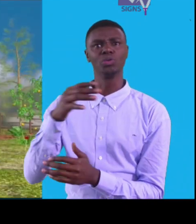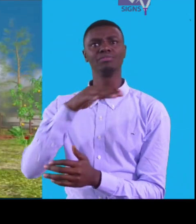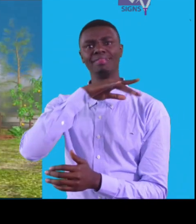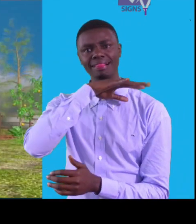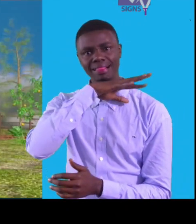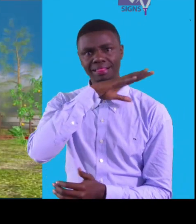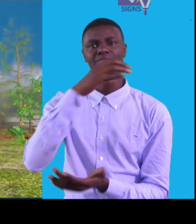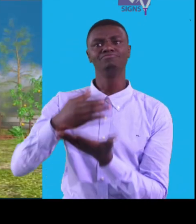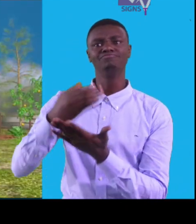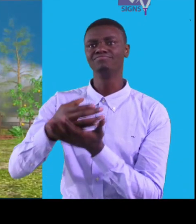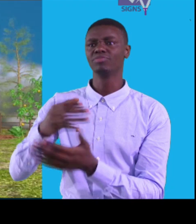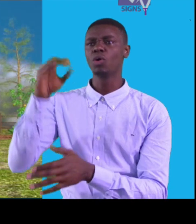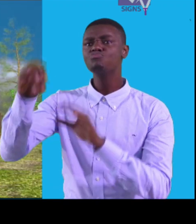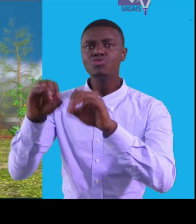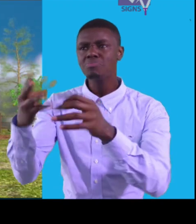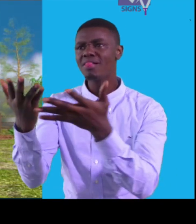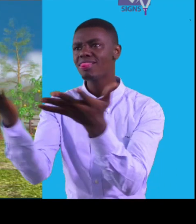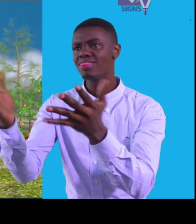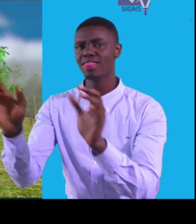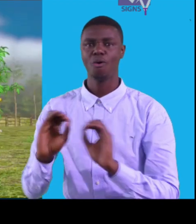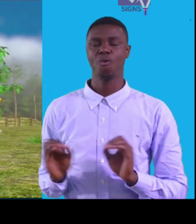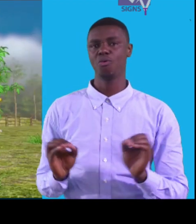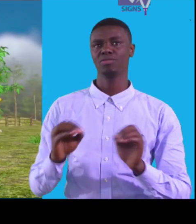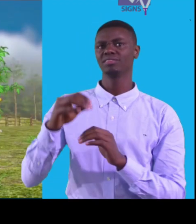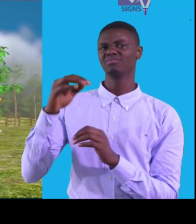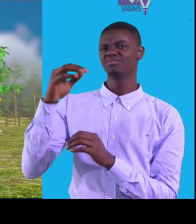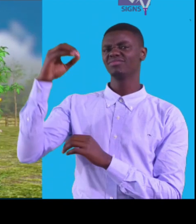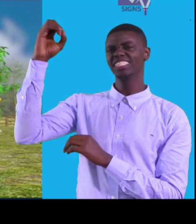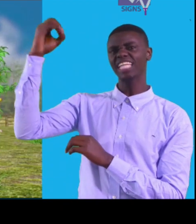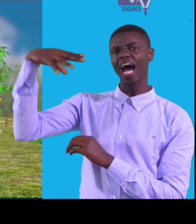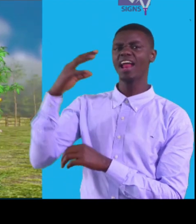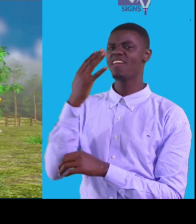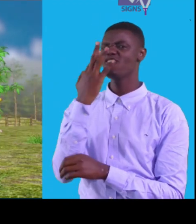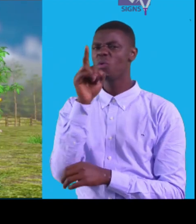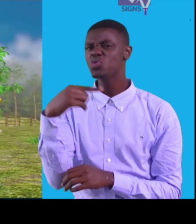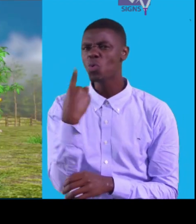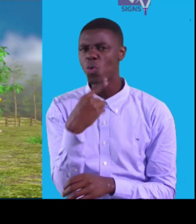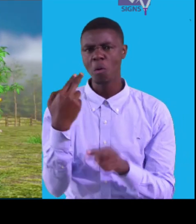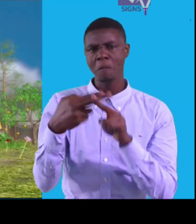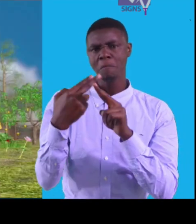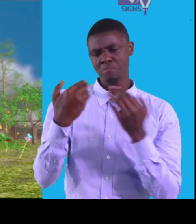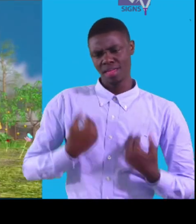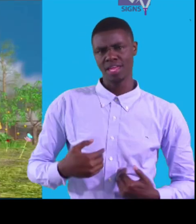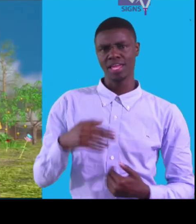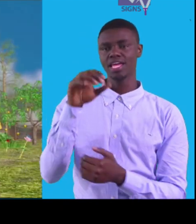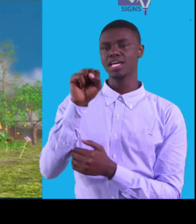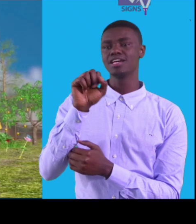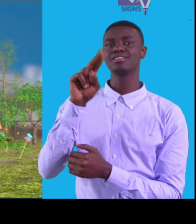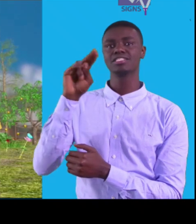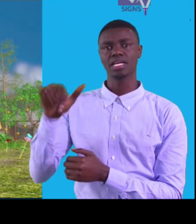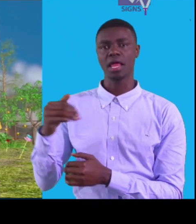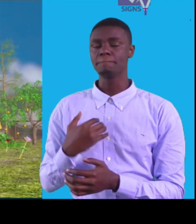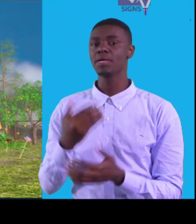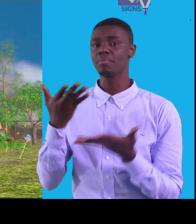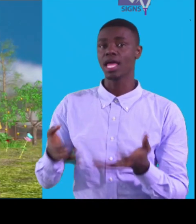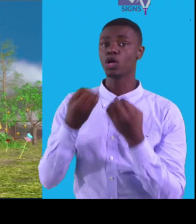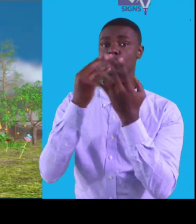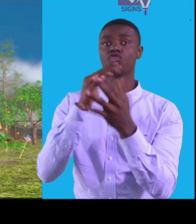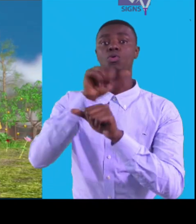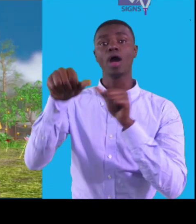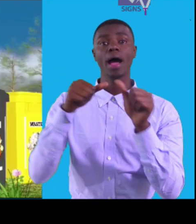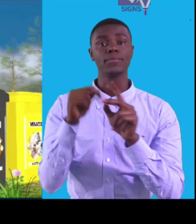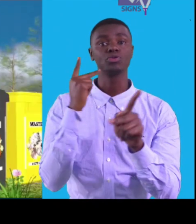Don't you know rusty cans don't belong in the grass? A talking sunflower. Who are you? My name is Sunny, and I'm